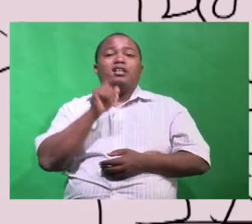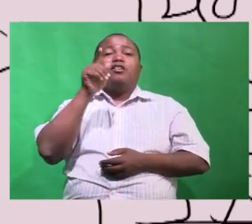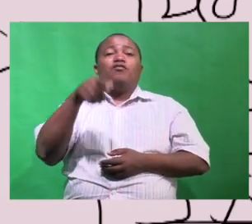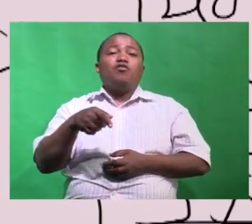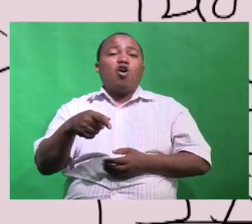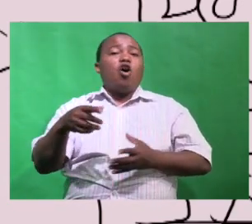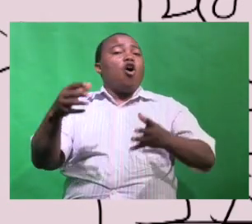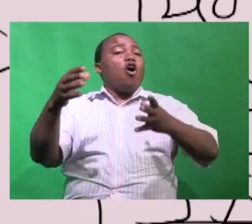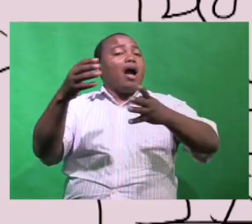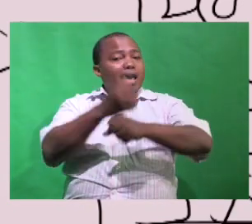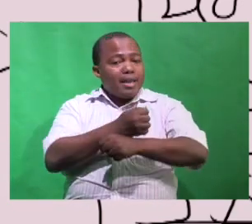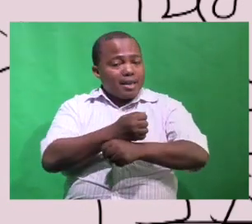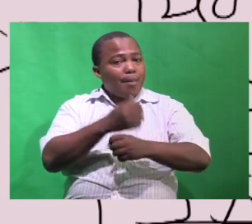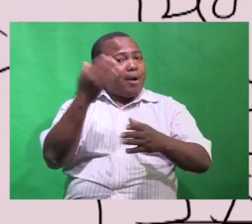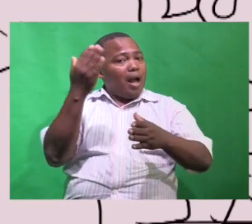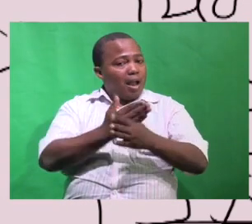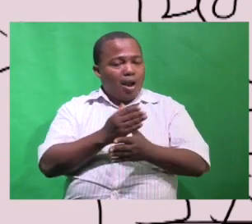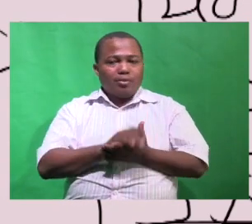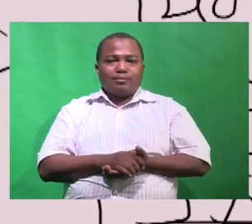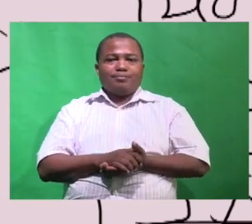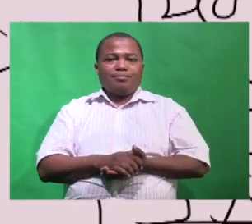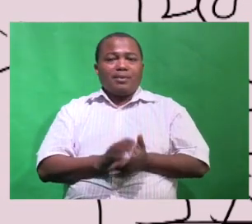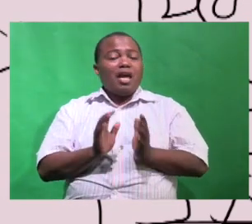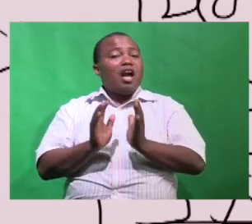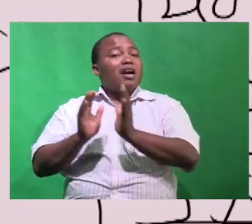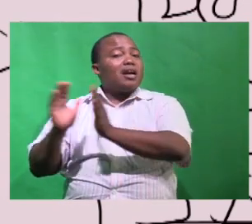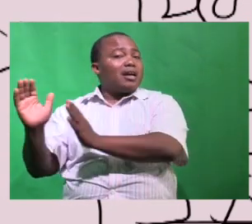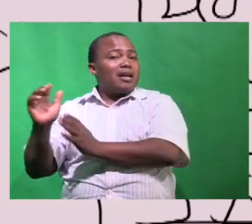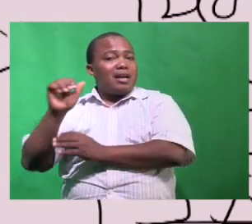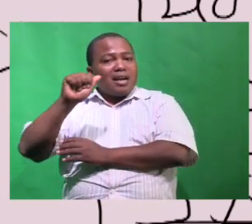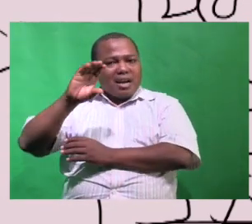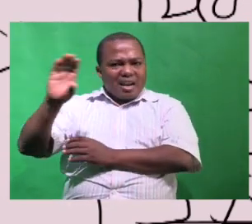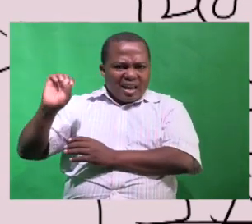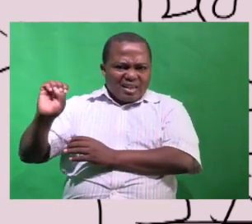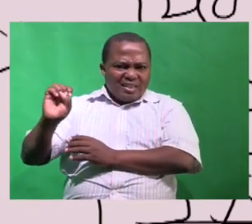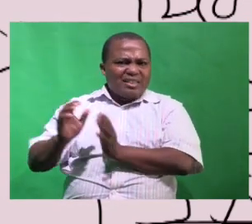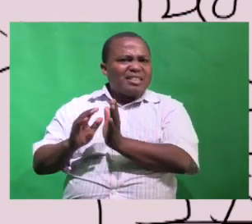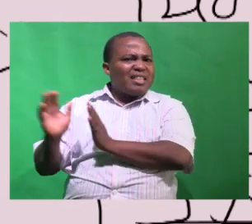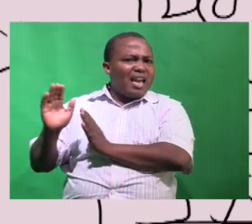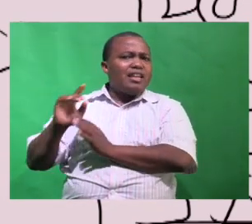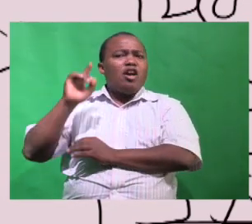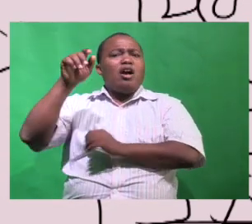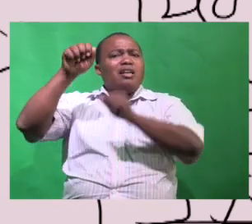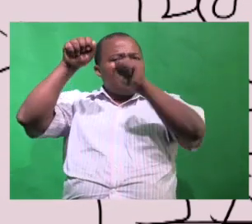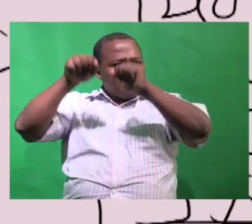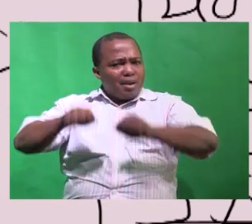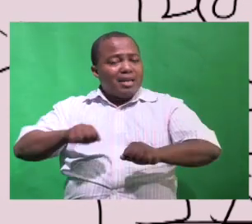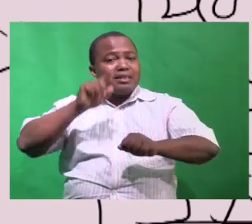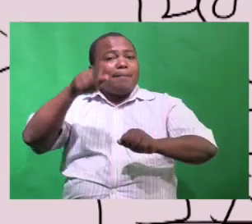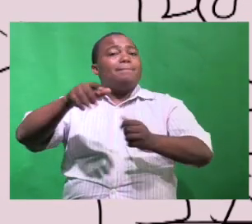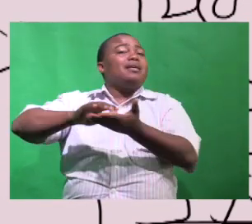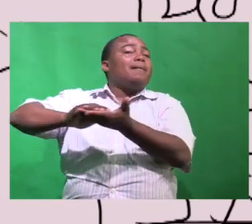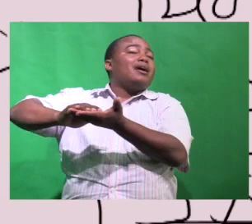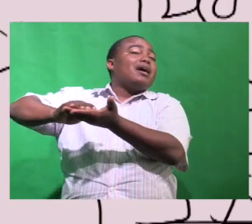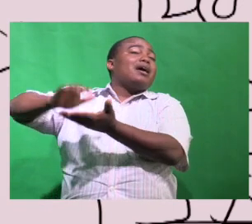income account, the credit side will be or must be greater than